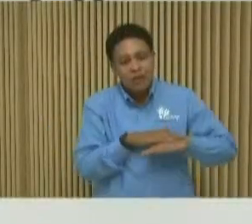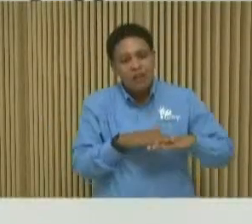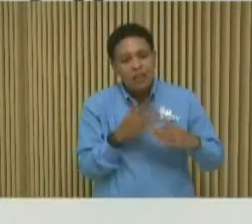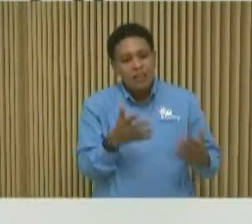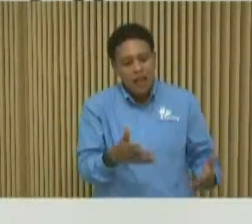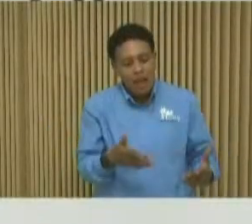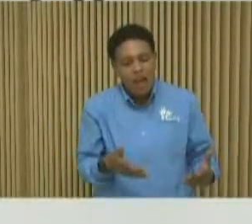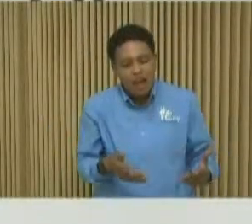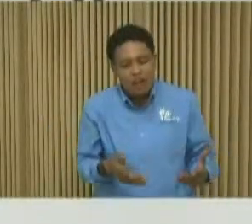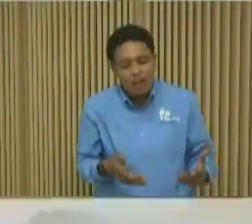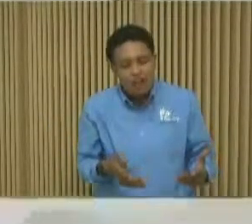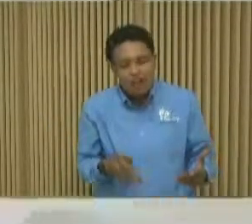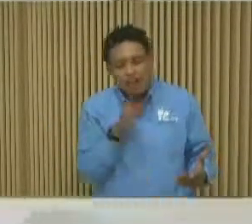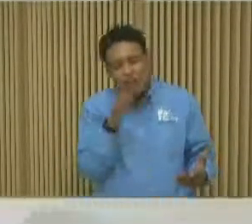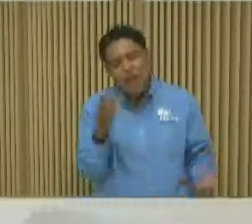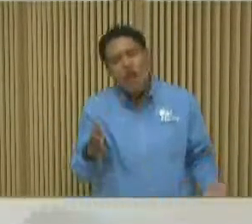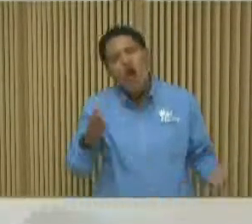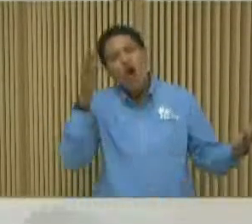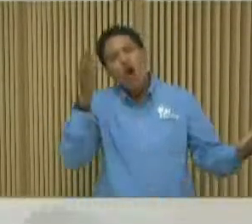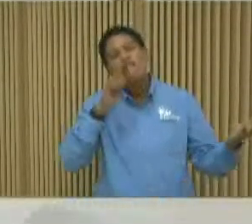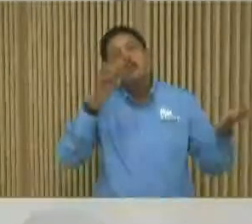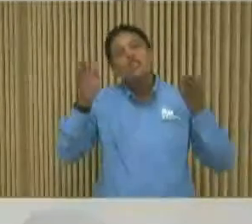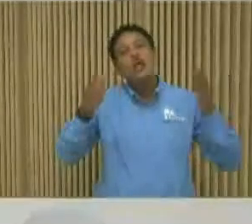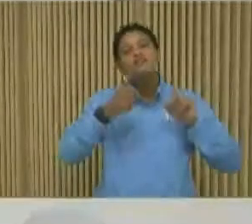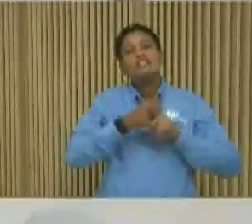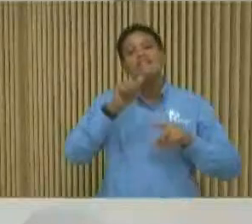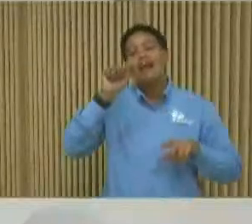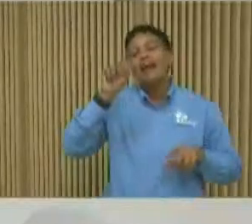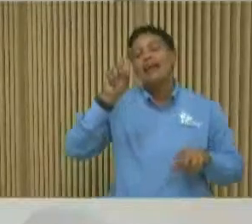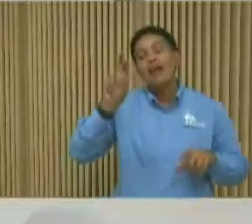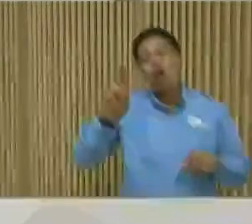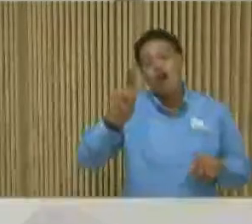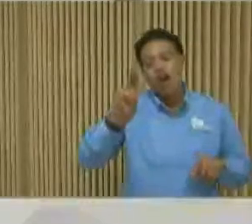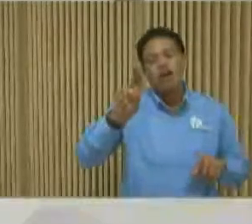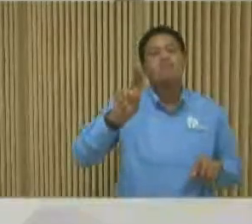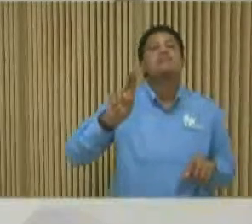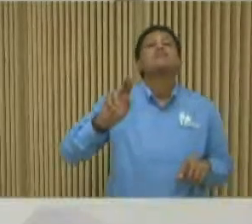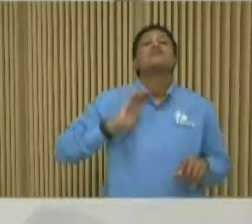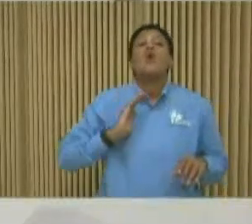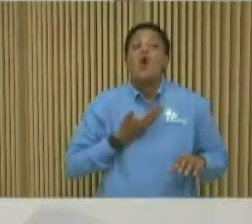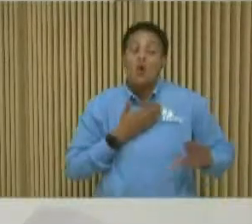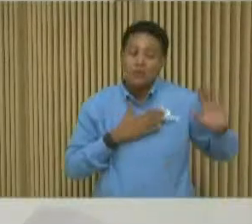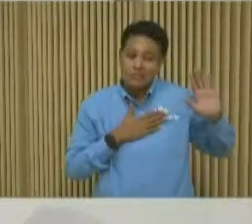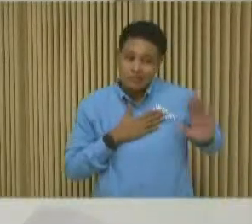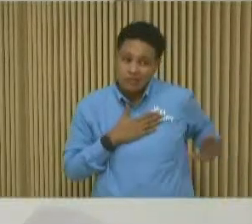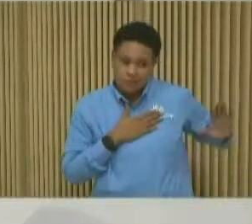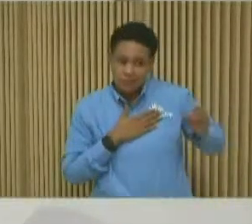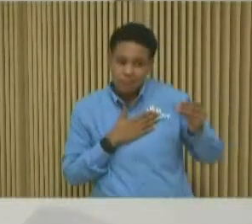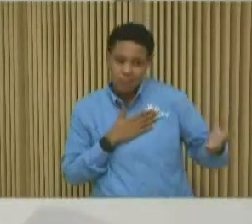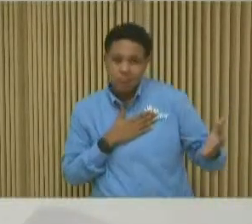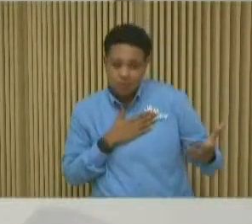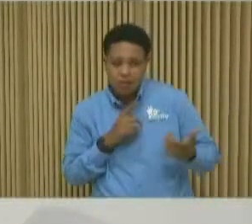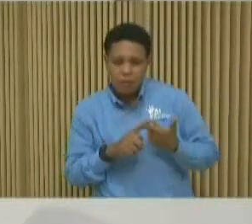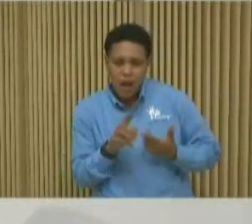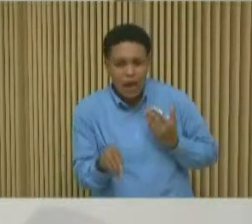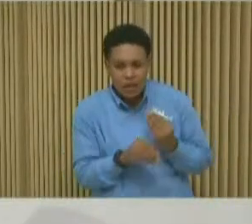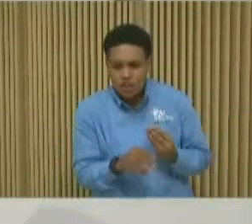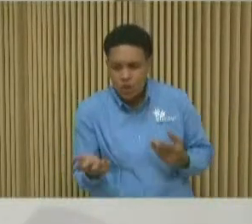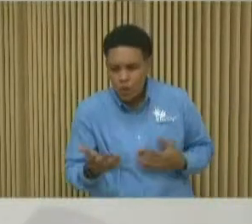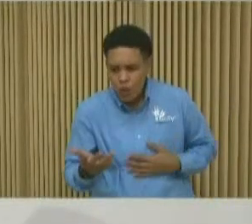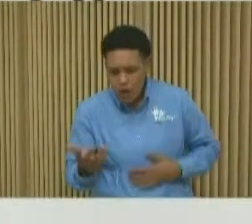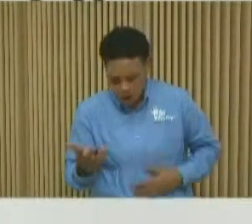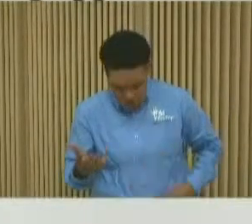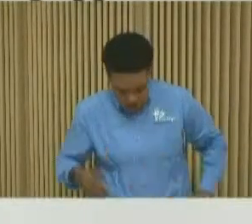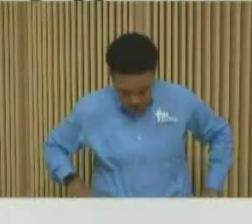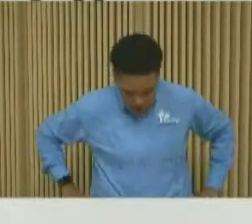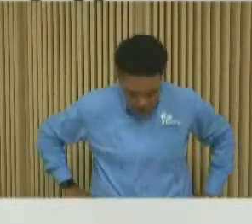to offer the services of ADR to our citizens. And of course,